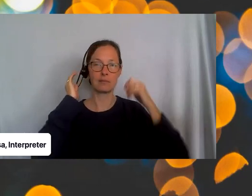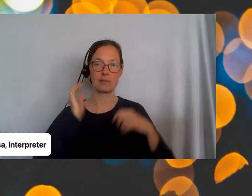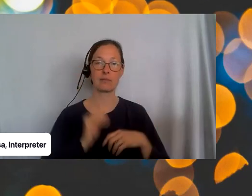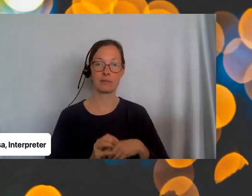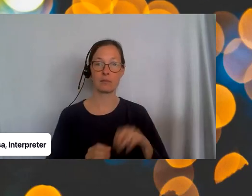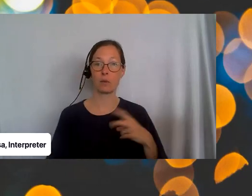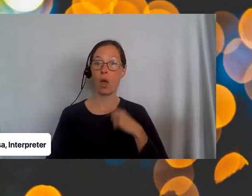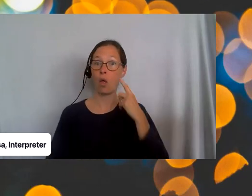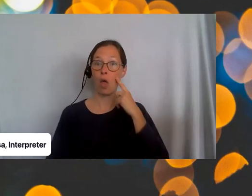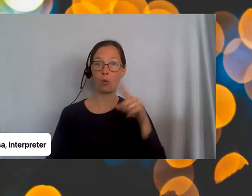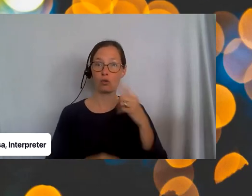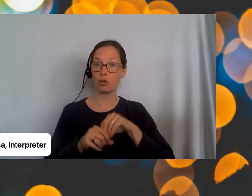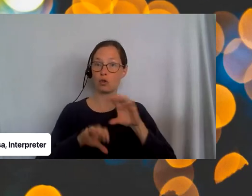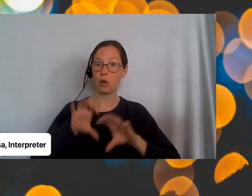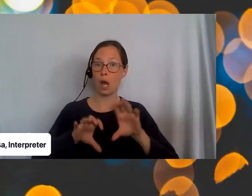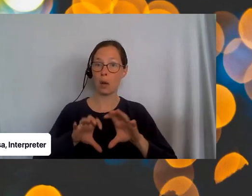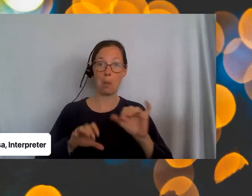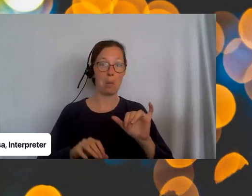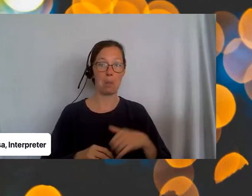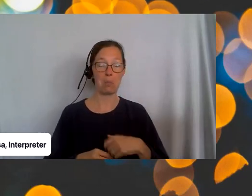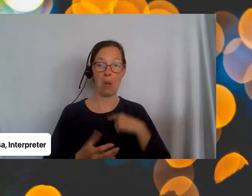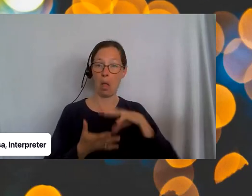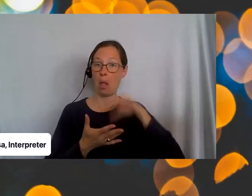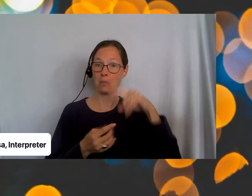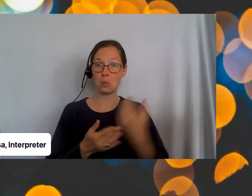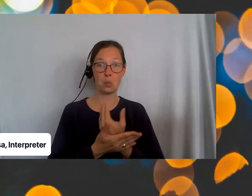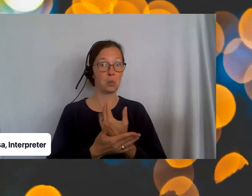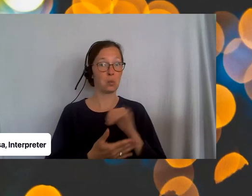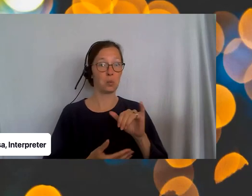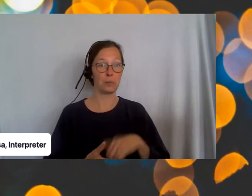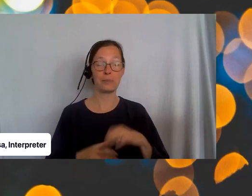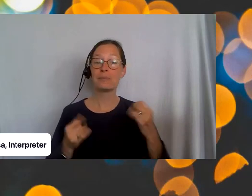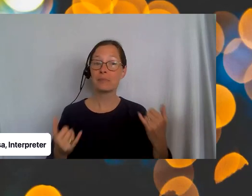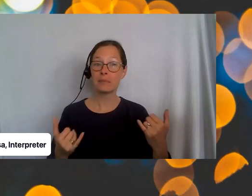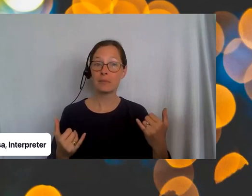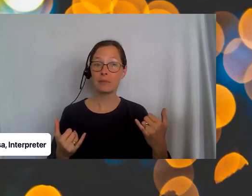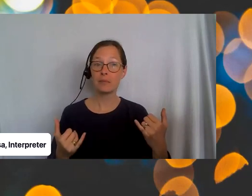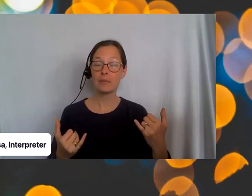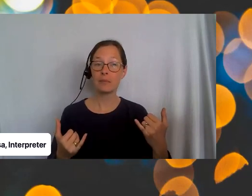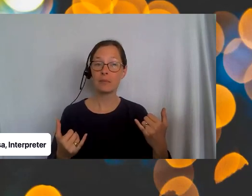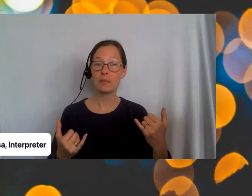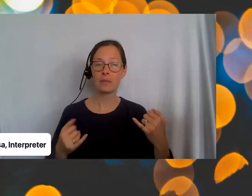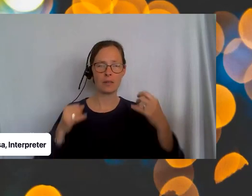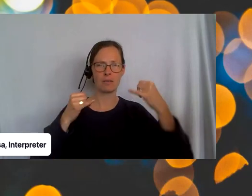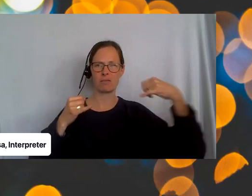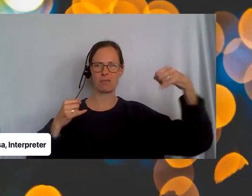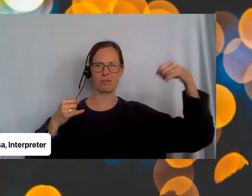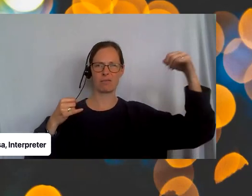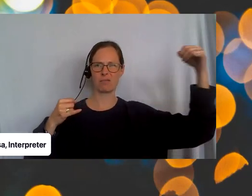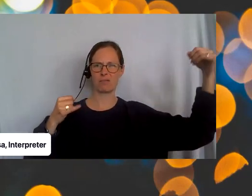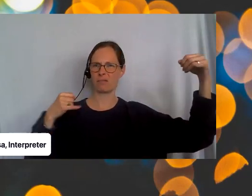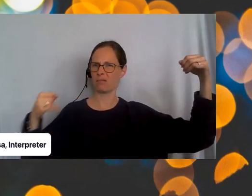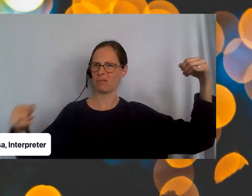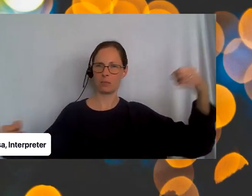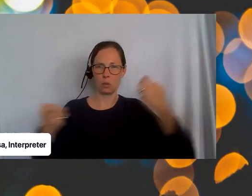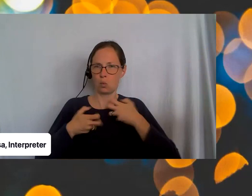Okay, I thought it was just in the chat. I learn something new every day. Okay, so now you don't want these things dangling. So what